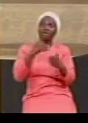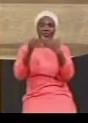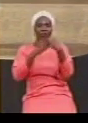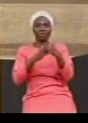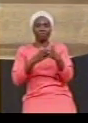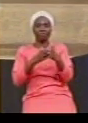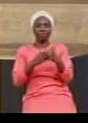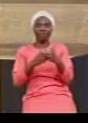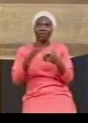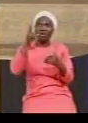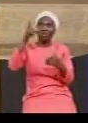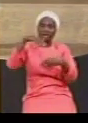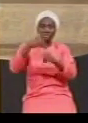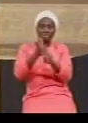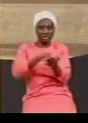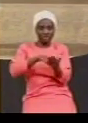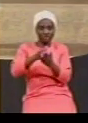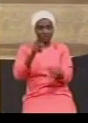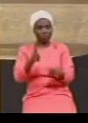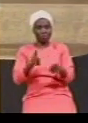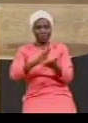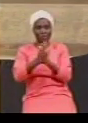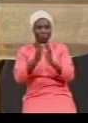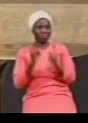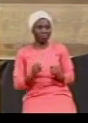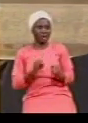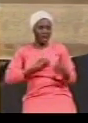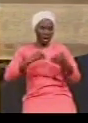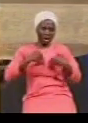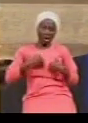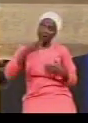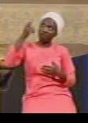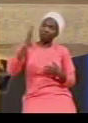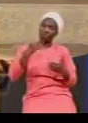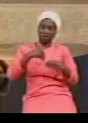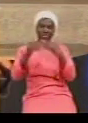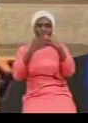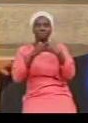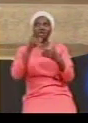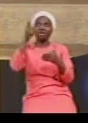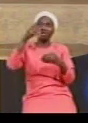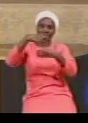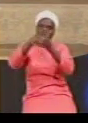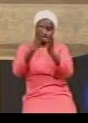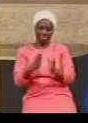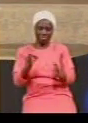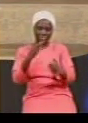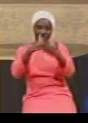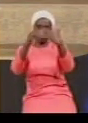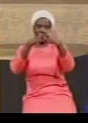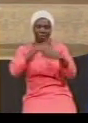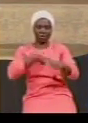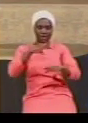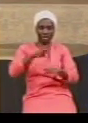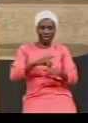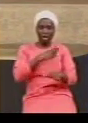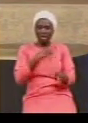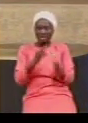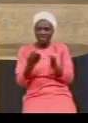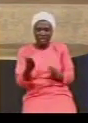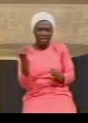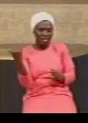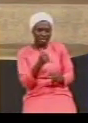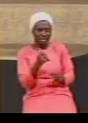weak strong. Our God in heaven is the creator of the heavens and the earth. And if there's any sickness,